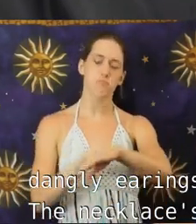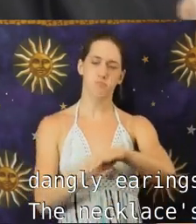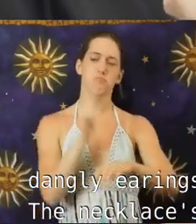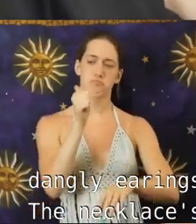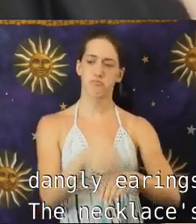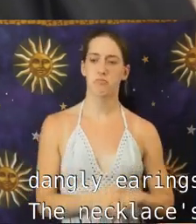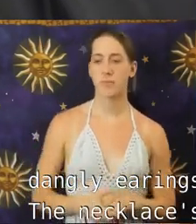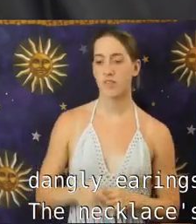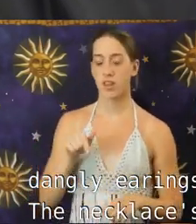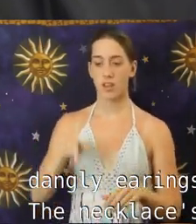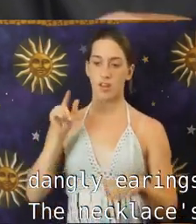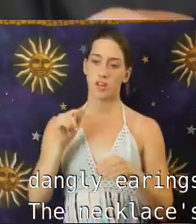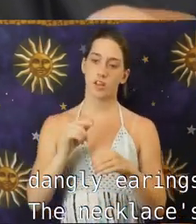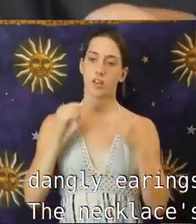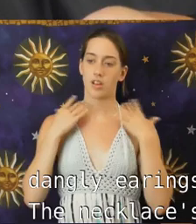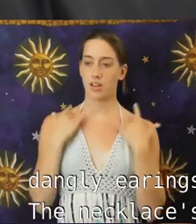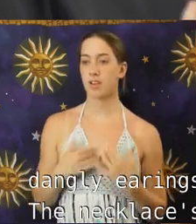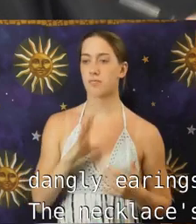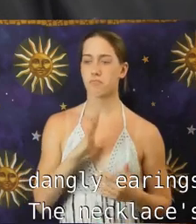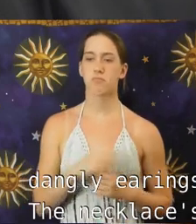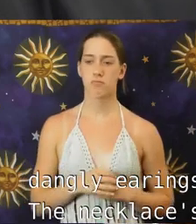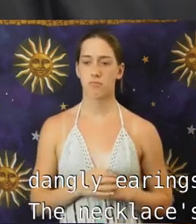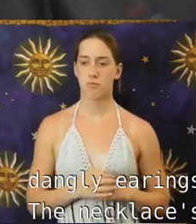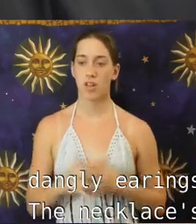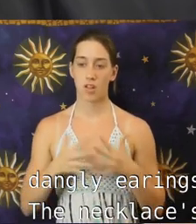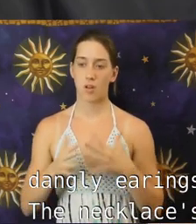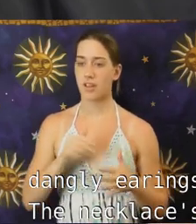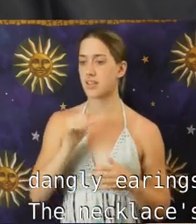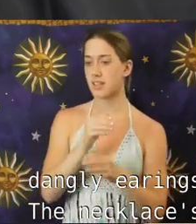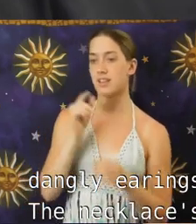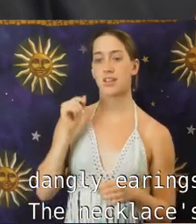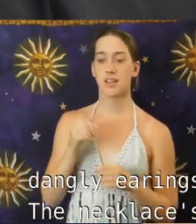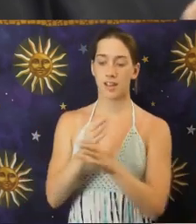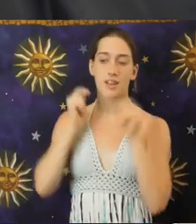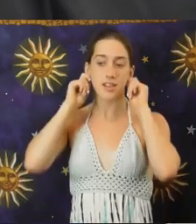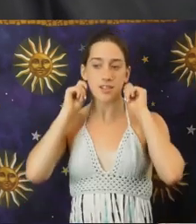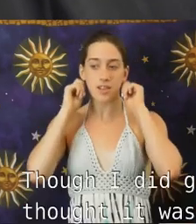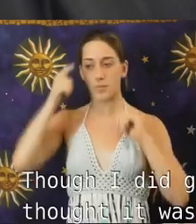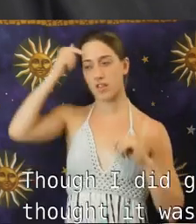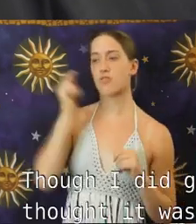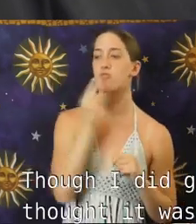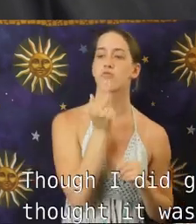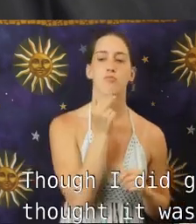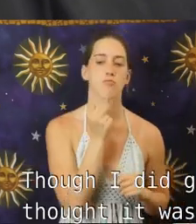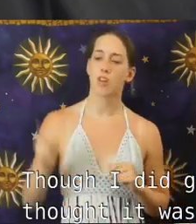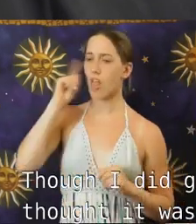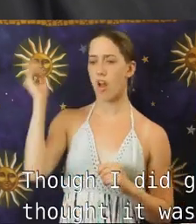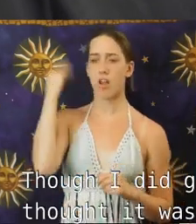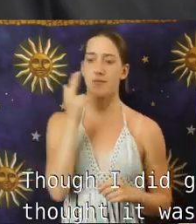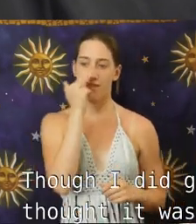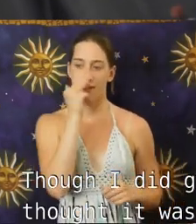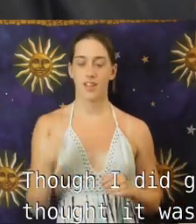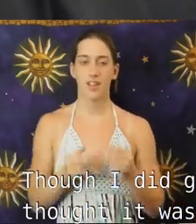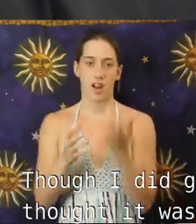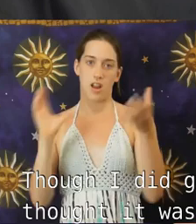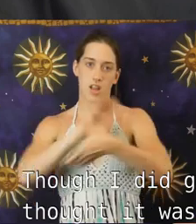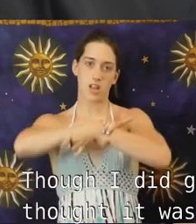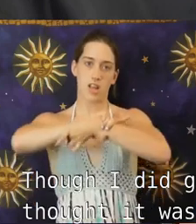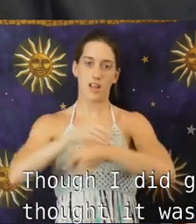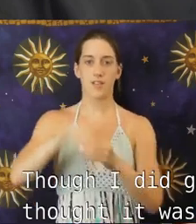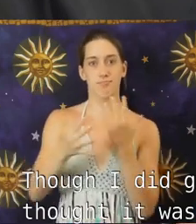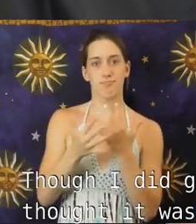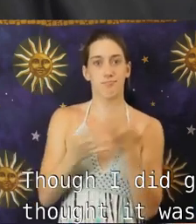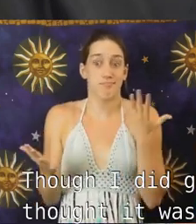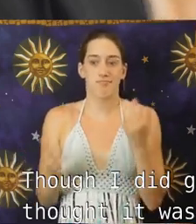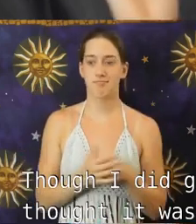dangly earrings. I wore the bracelet, actually. The bracelet's fine, and the necklace is fine. It's mainly the earrings. Though I did get them because they're really cute, and I thought it was funny